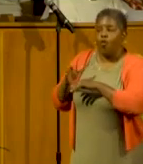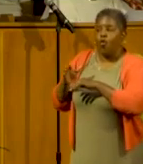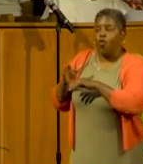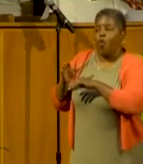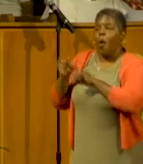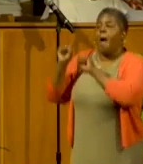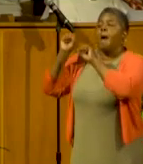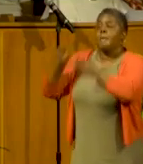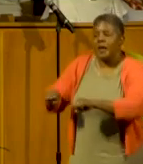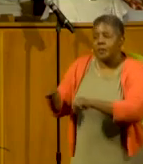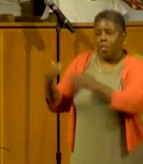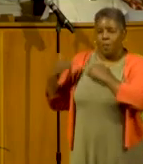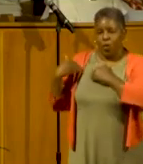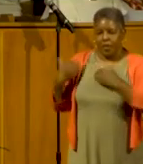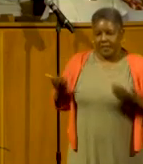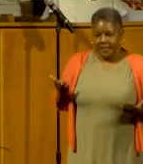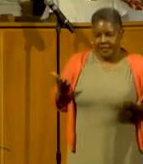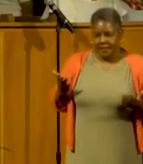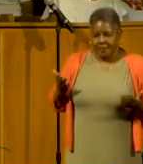burdens.